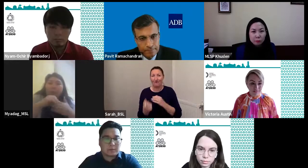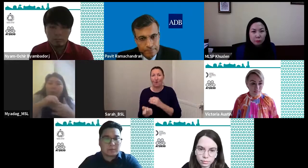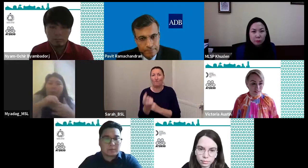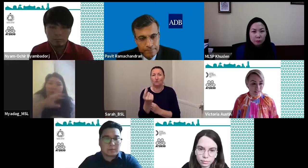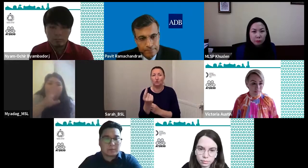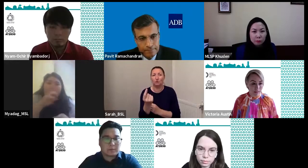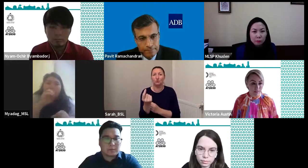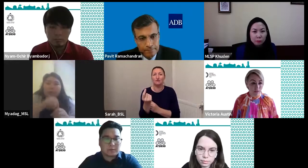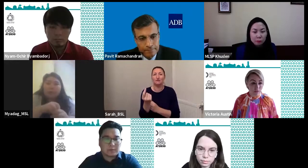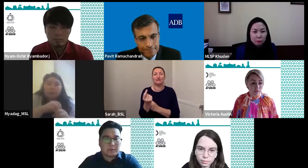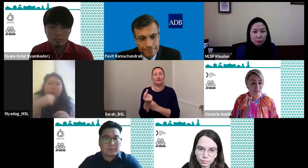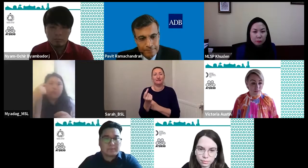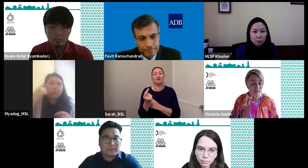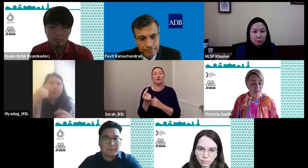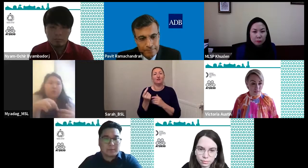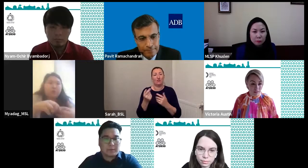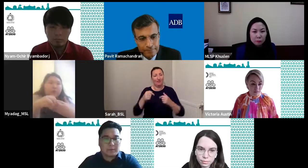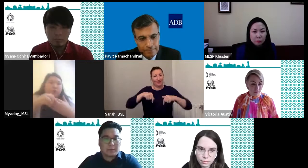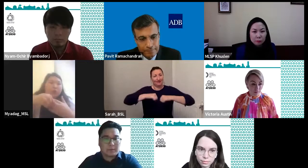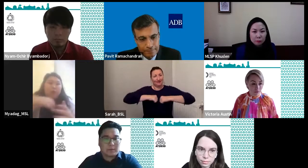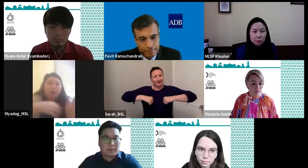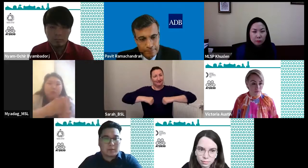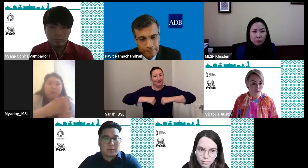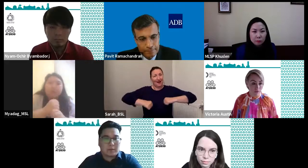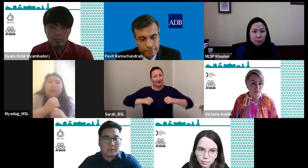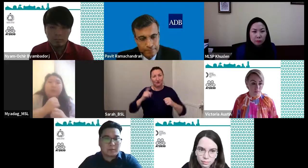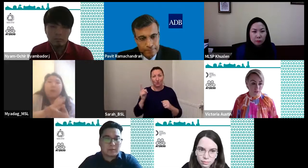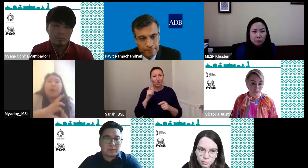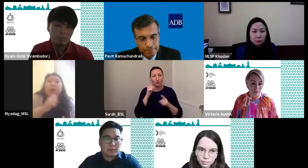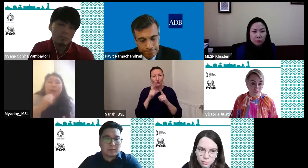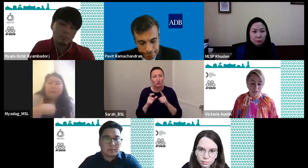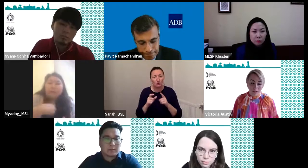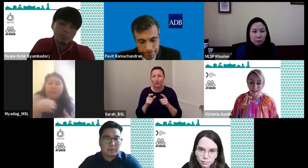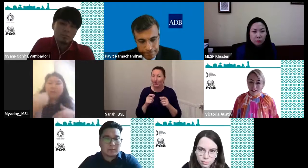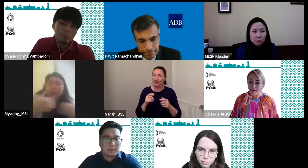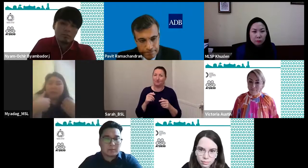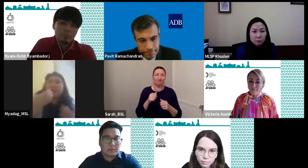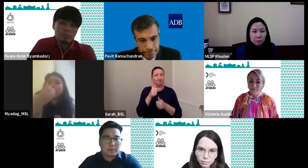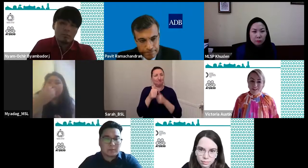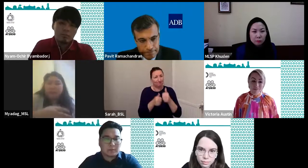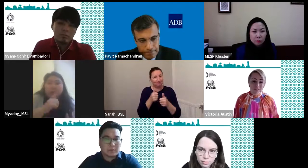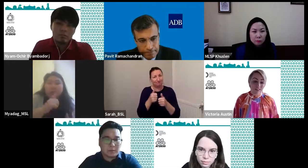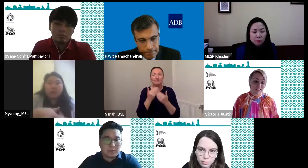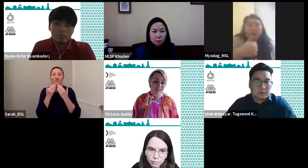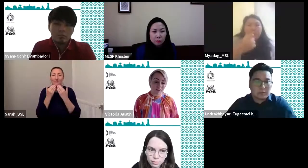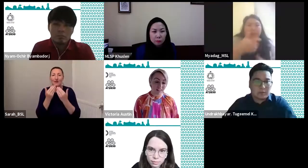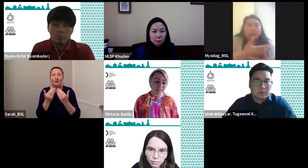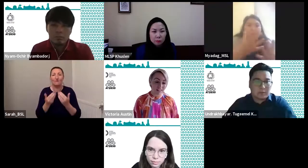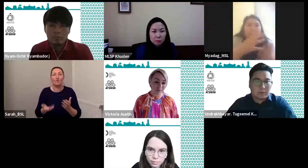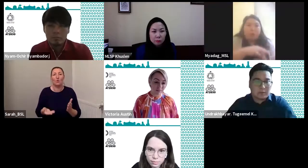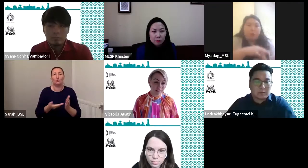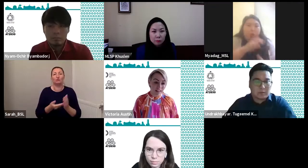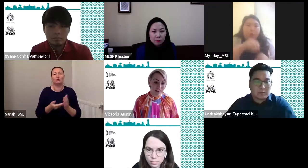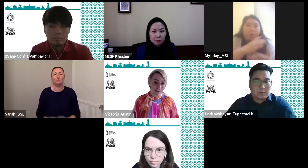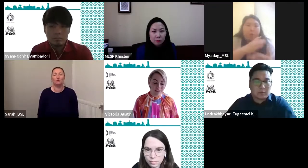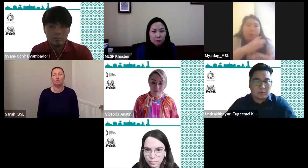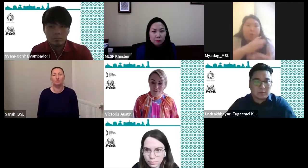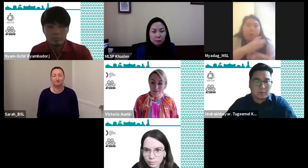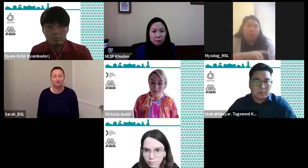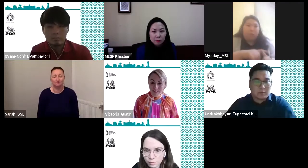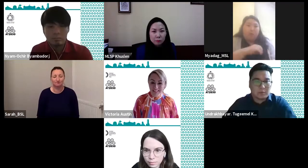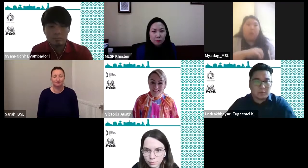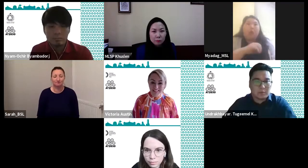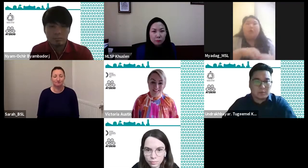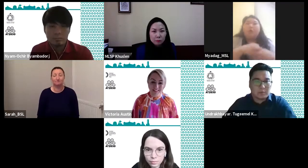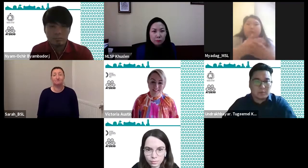together to do our best to make this a huge success. So thank you very much for your contribution. I have the delight now of handing over to Michaela, who